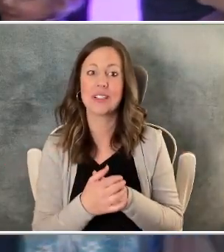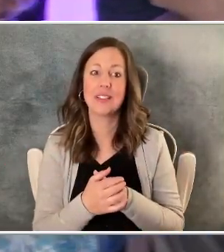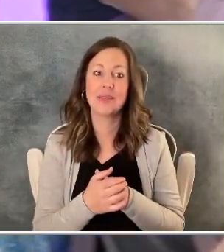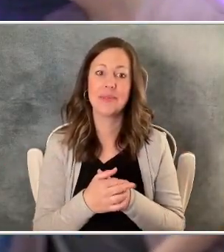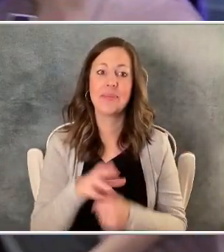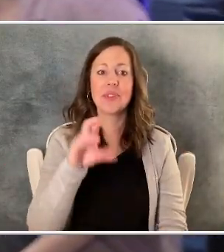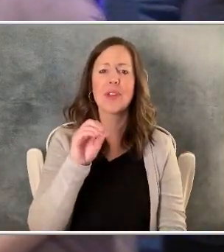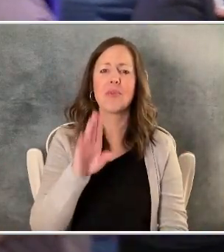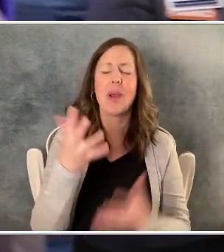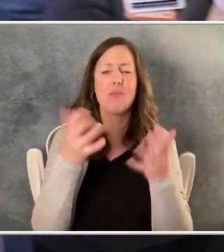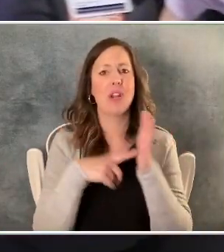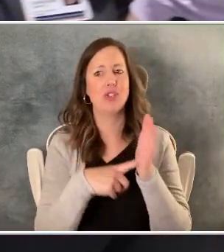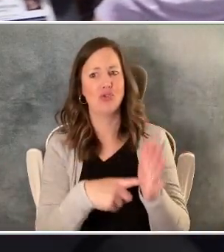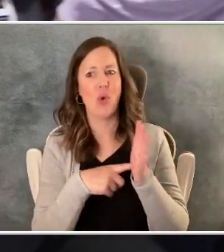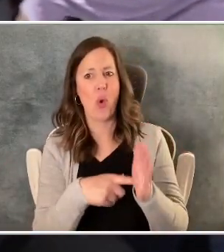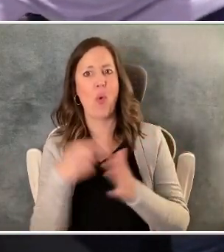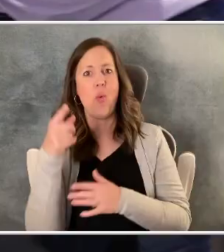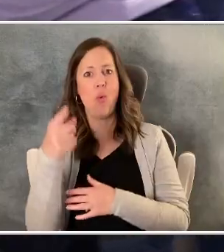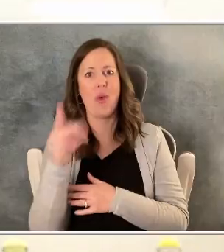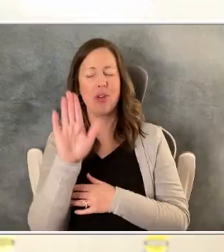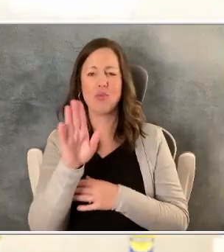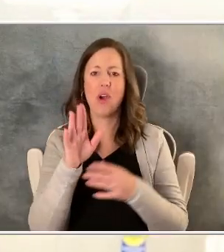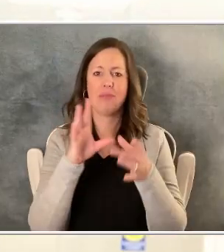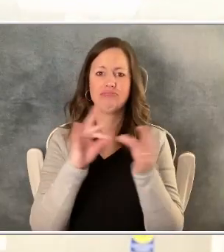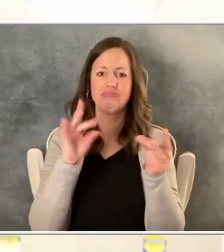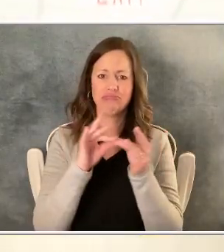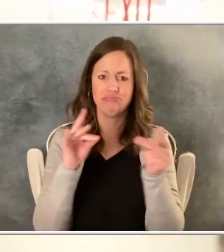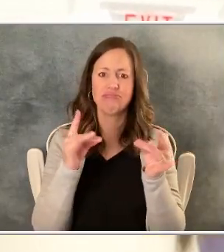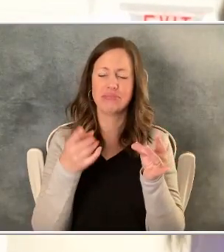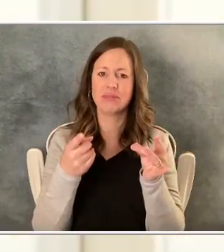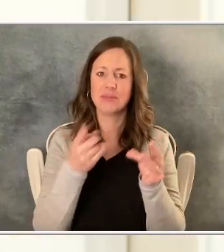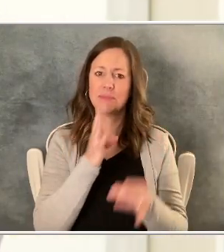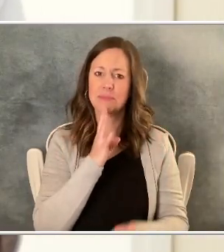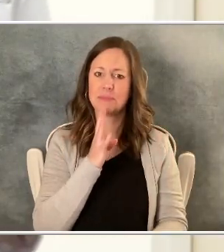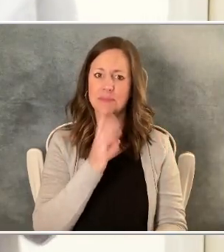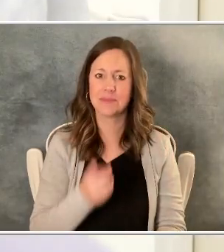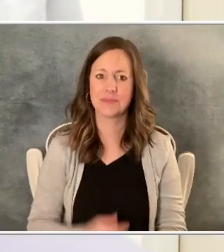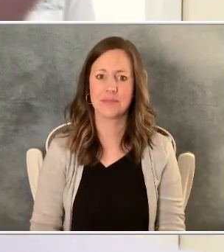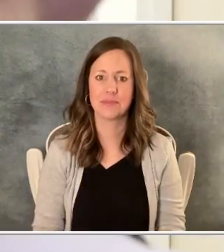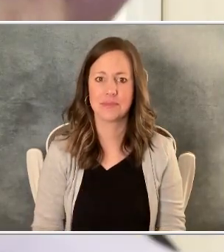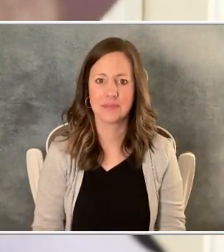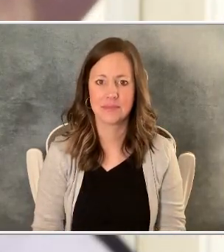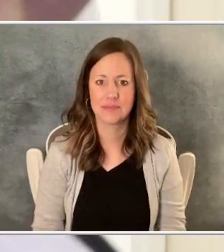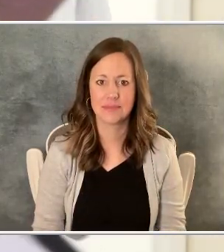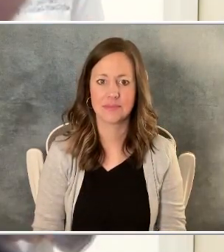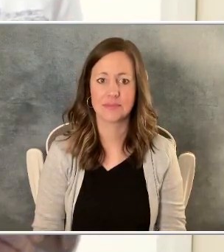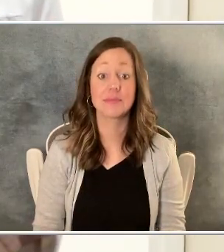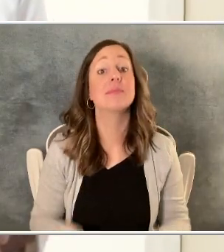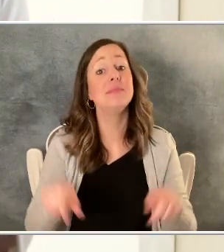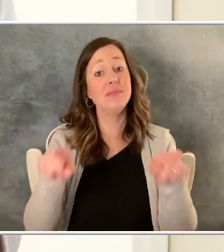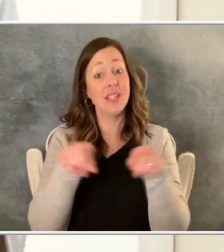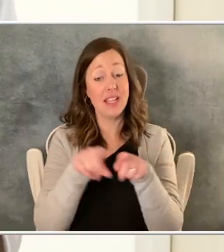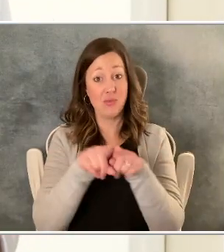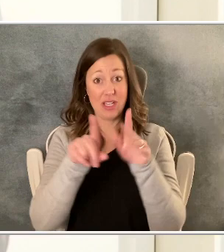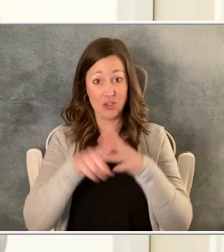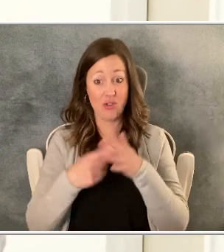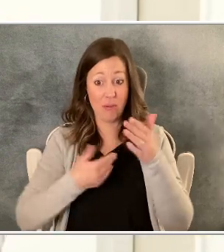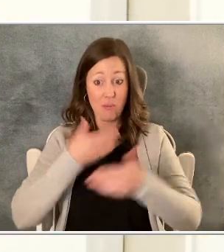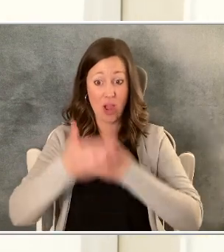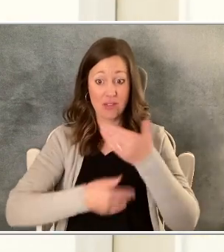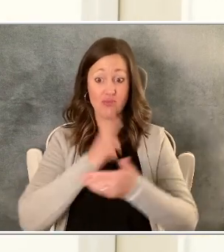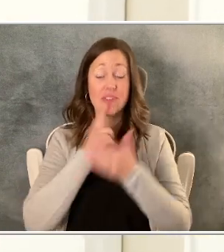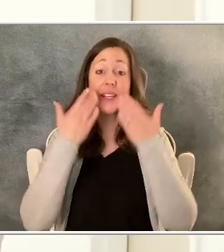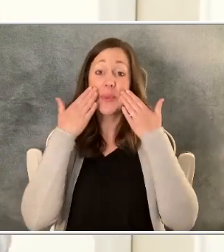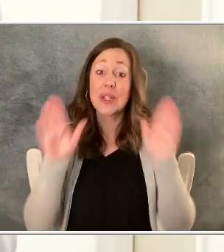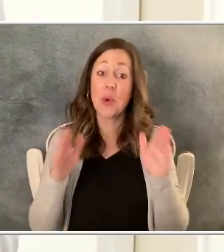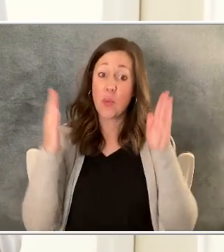clip of what you had to say to this group of folks right here. As we came in through this process, we didn't know what to expect. We didn't know what